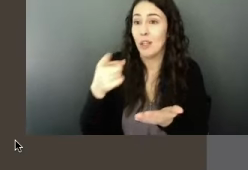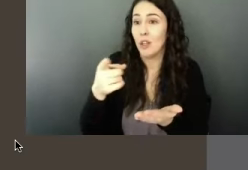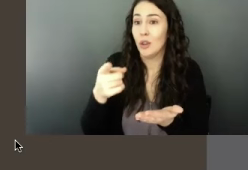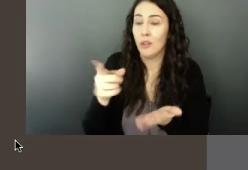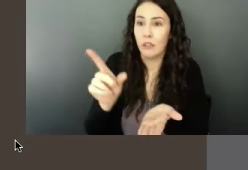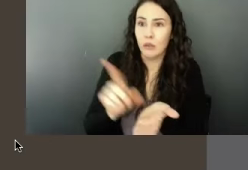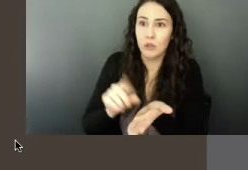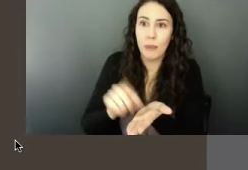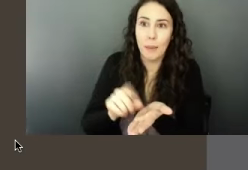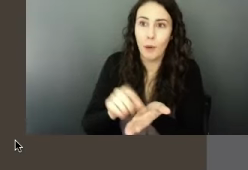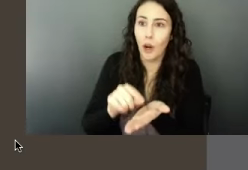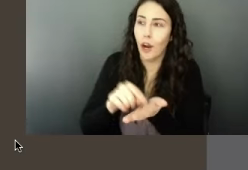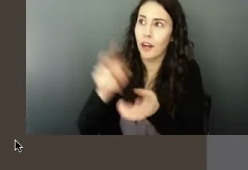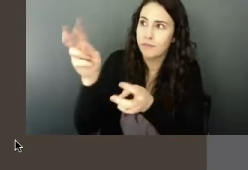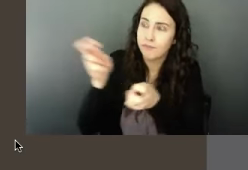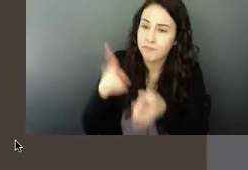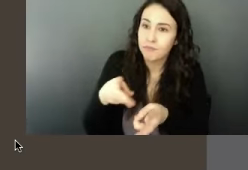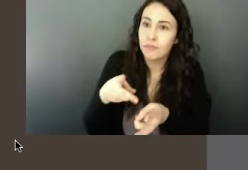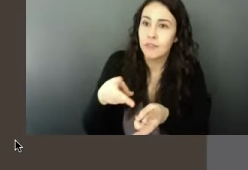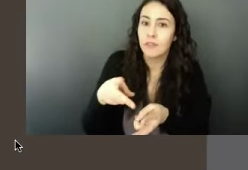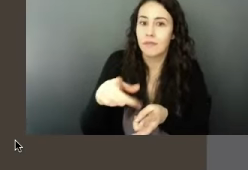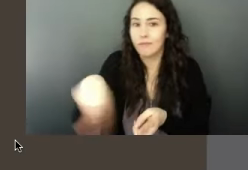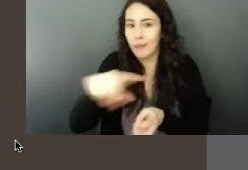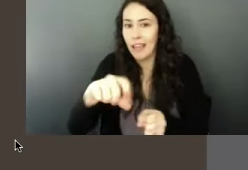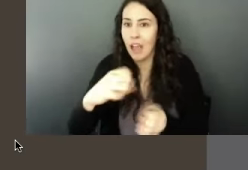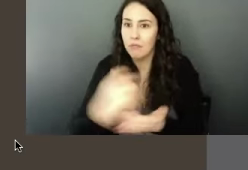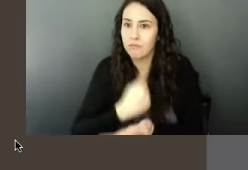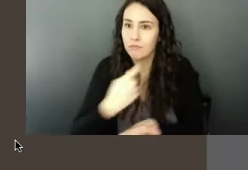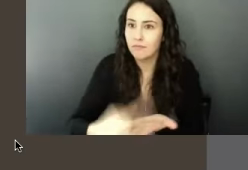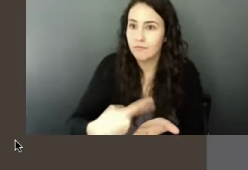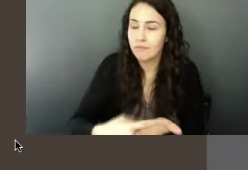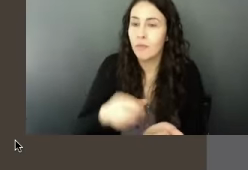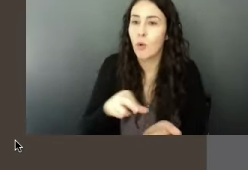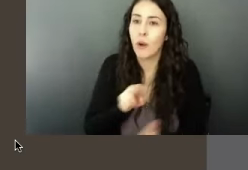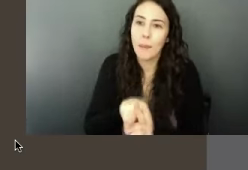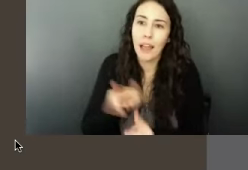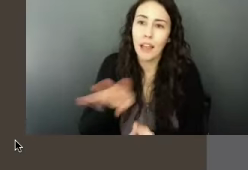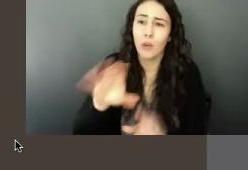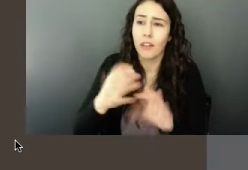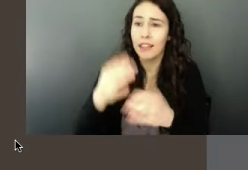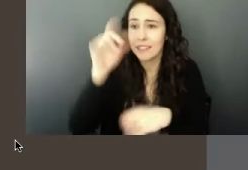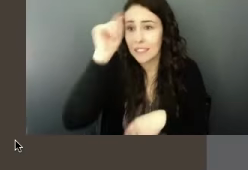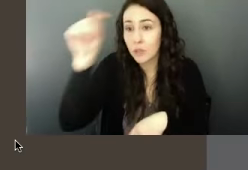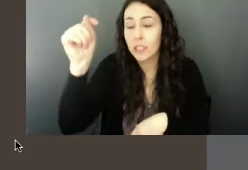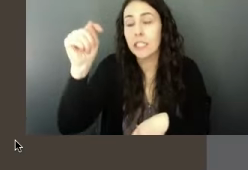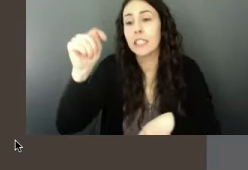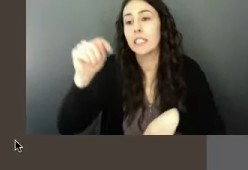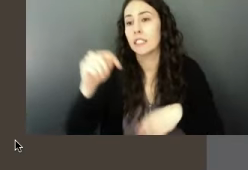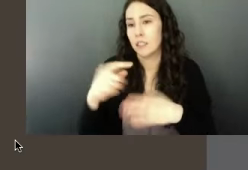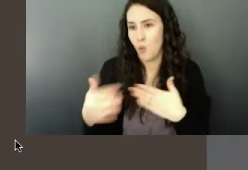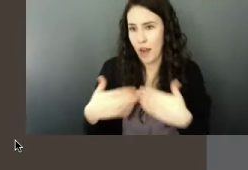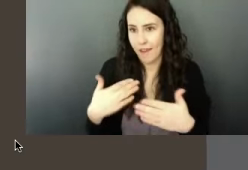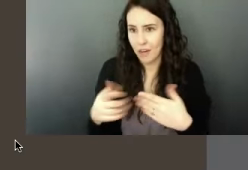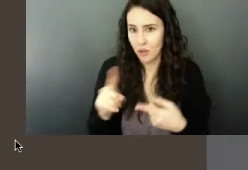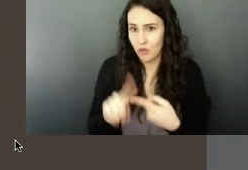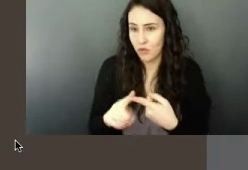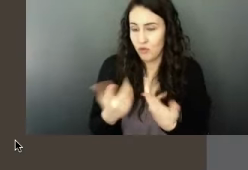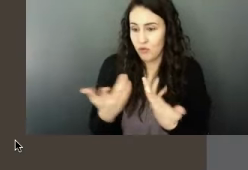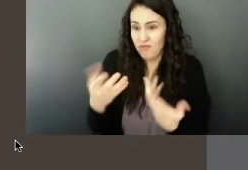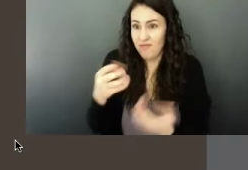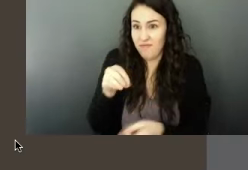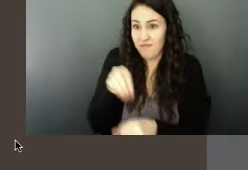to discuss or apply your class theories or whatever to stuff that's in the newspaper.